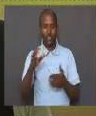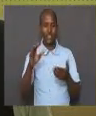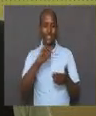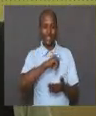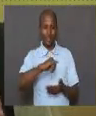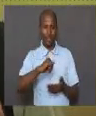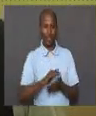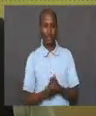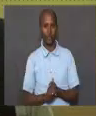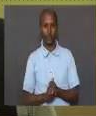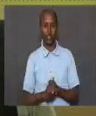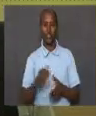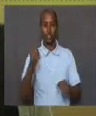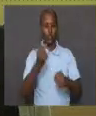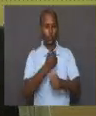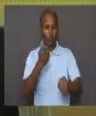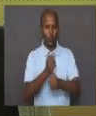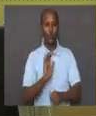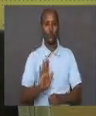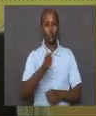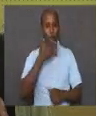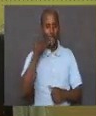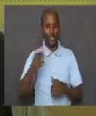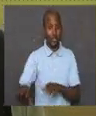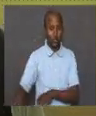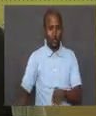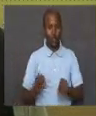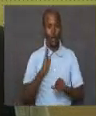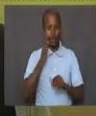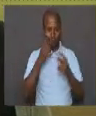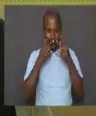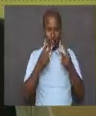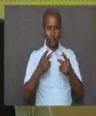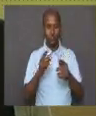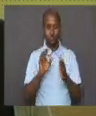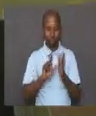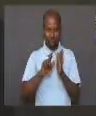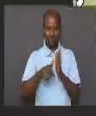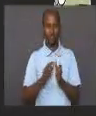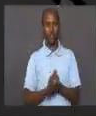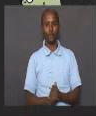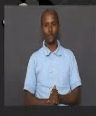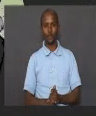symmetry. Do your best, students, and I will see you in a few minutes.